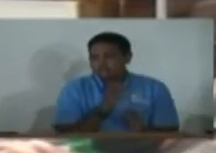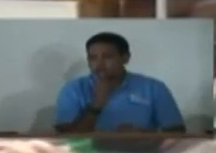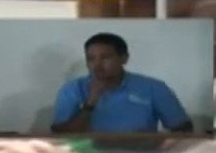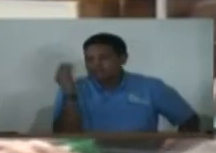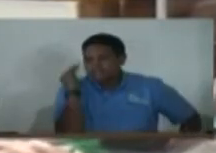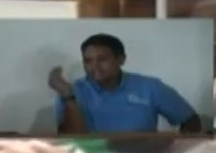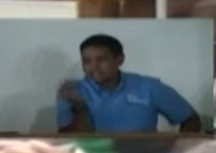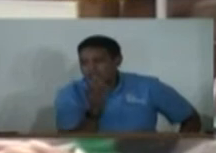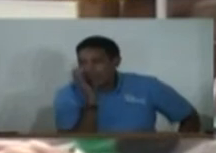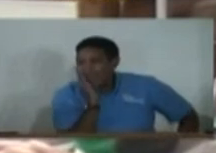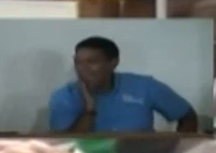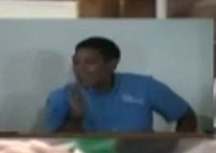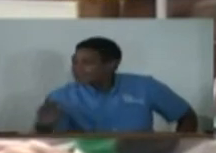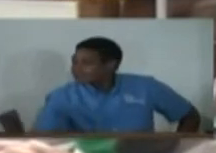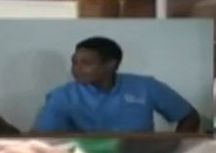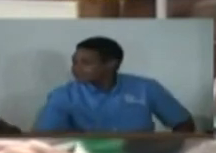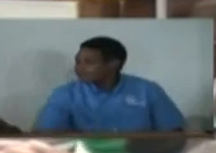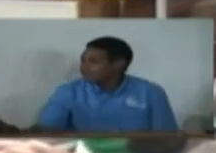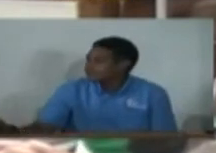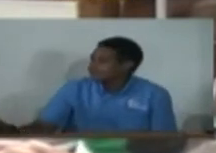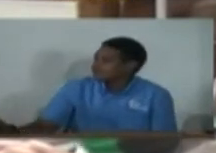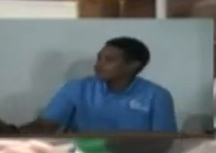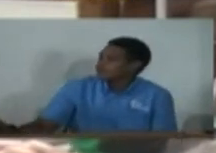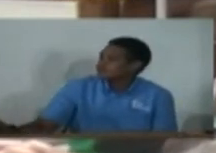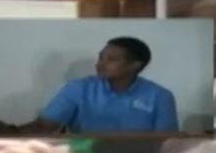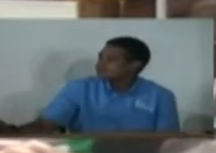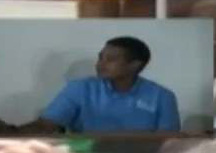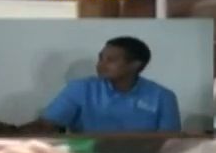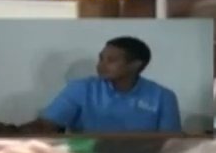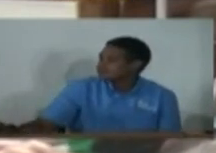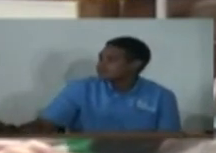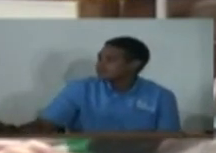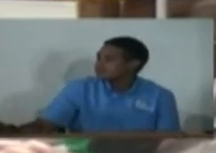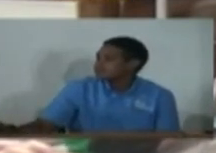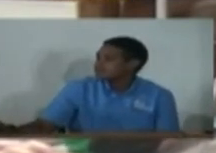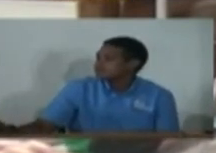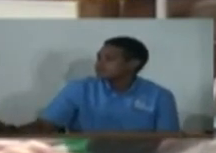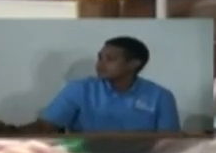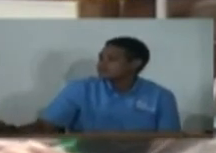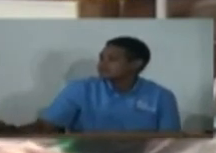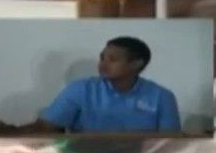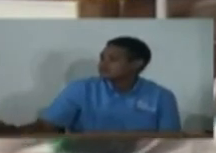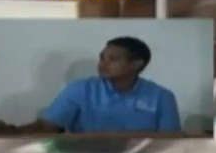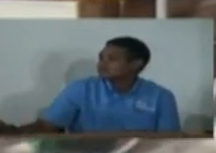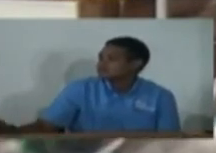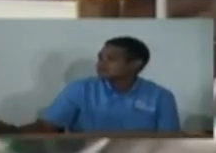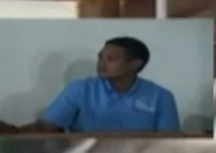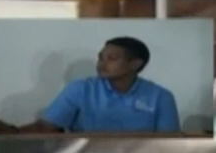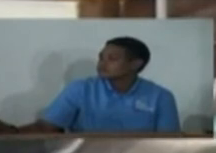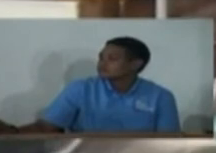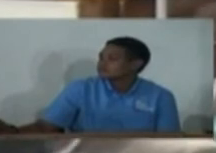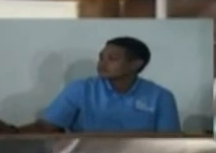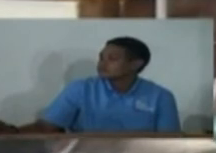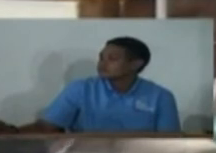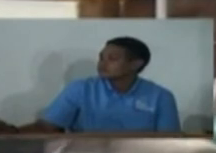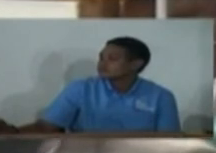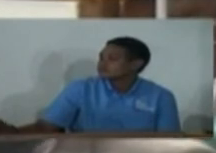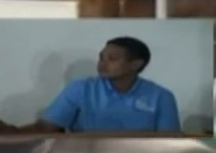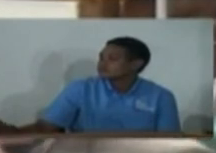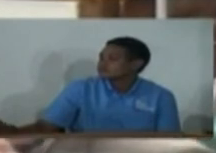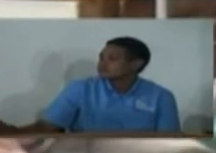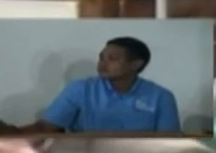Speaker, that I think for us, when you look on our jerk, our rum,